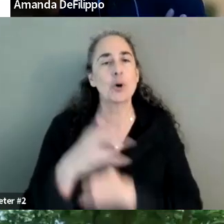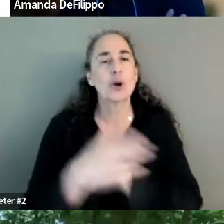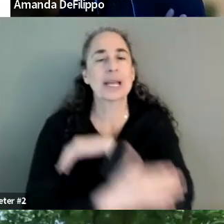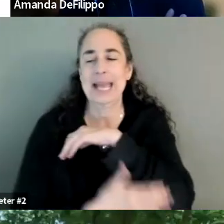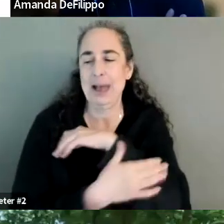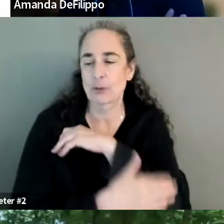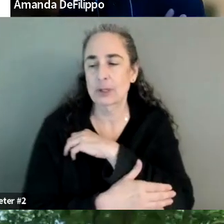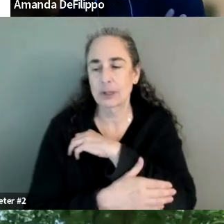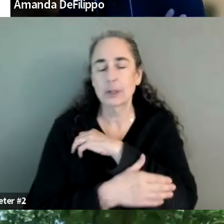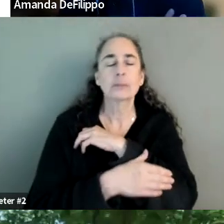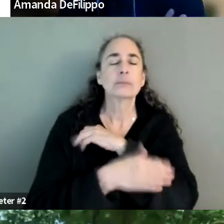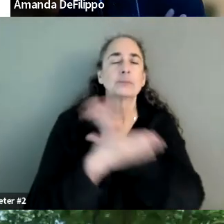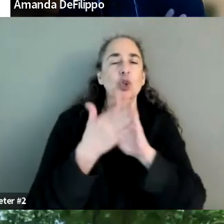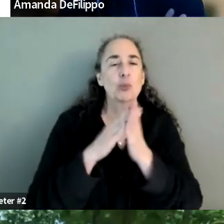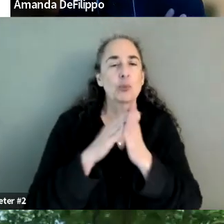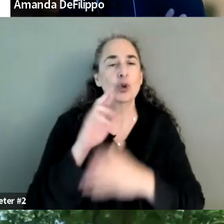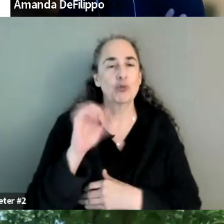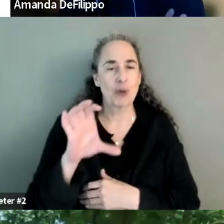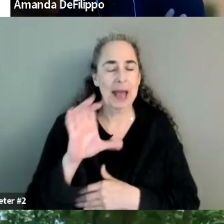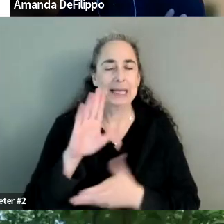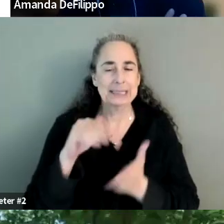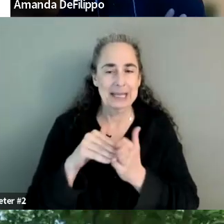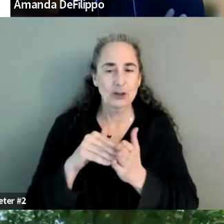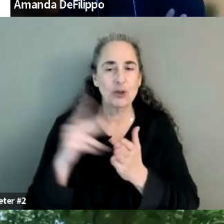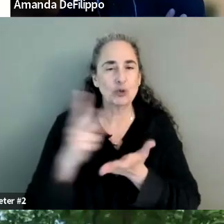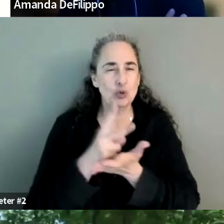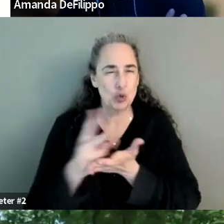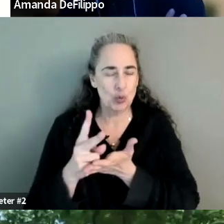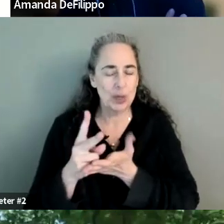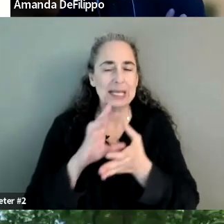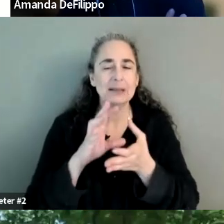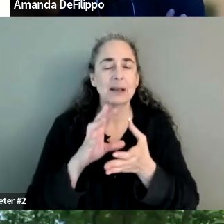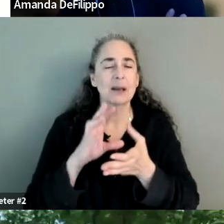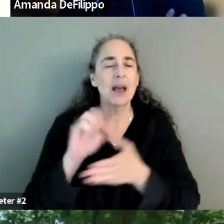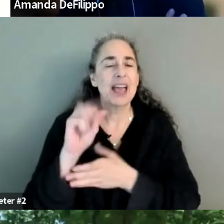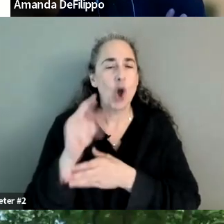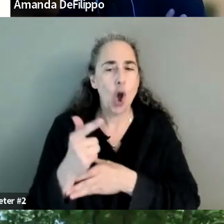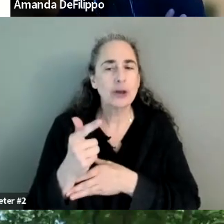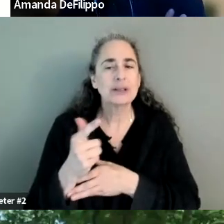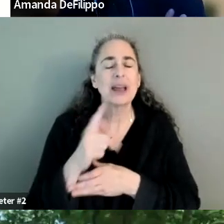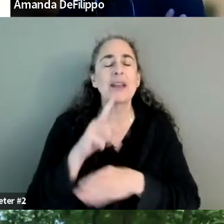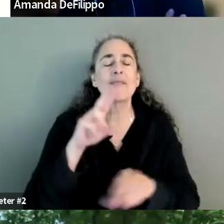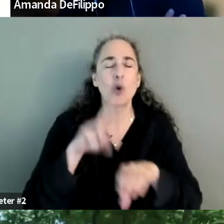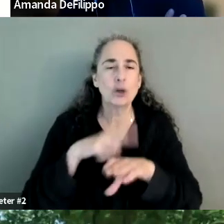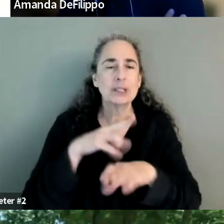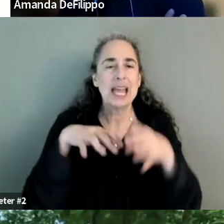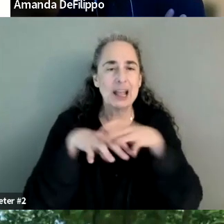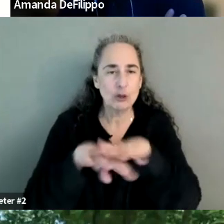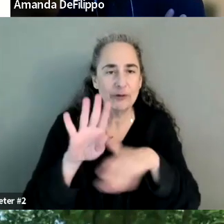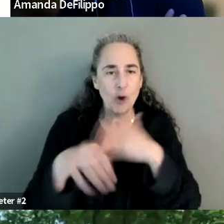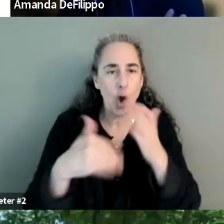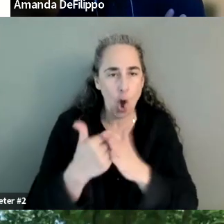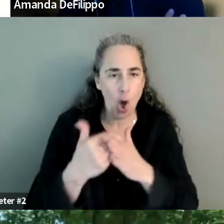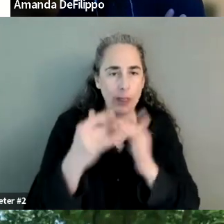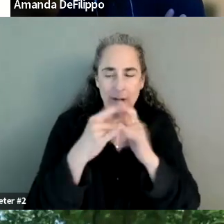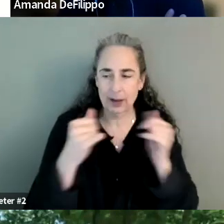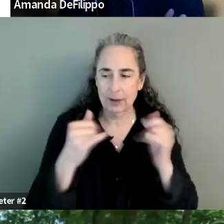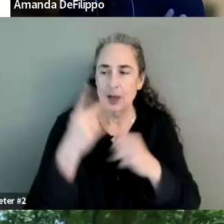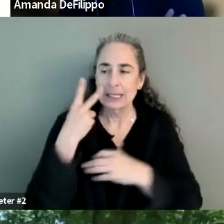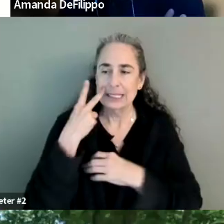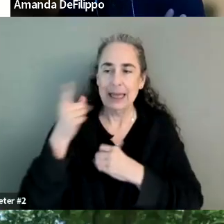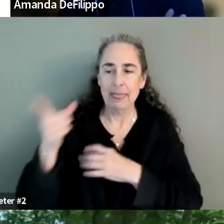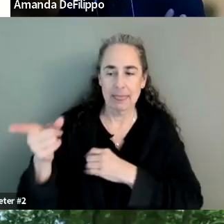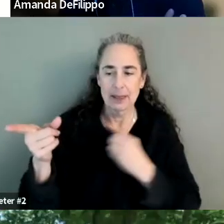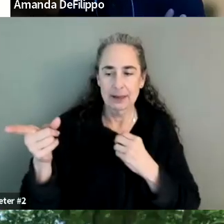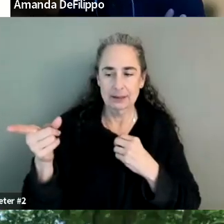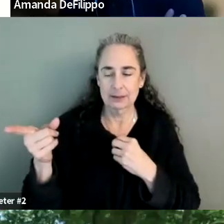of course, we provide inclusion for all of our other camps, and we'll talk about that here shortly. You can see this guide on our website